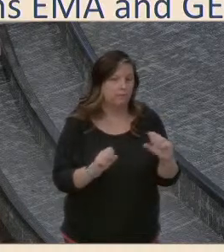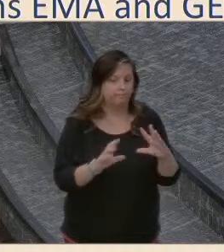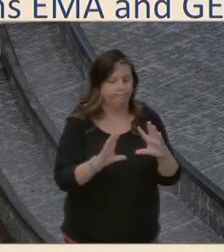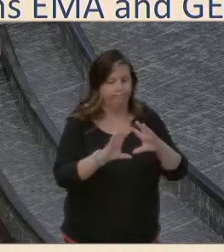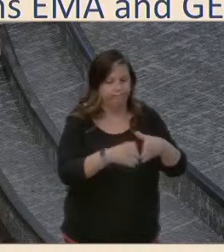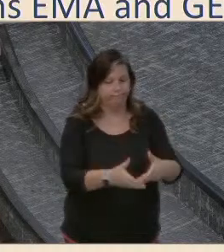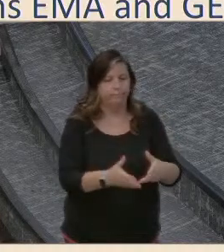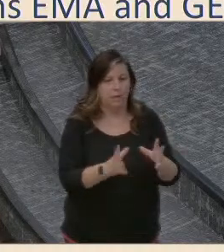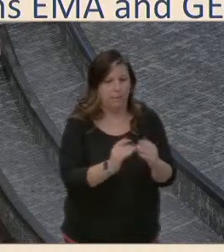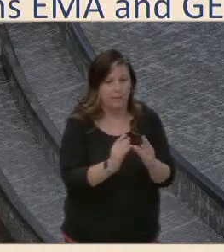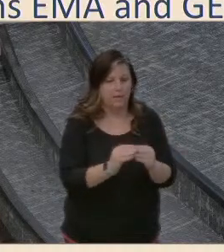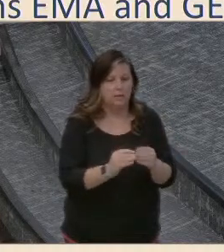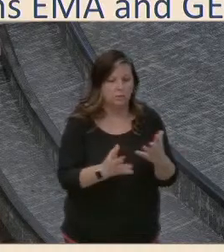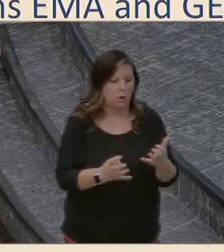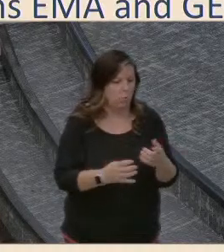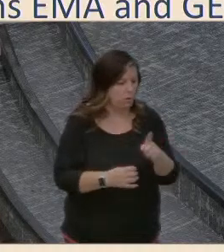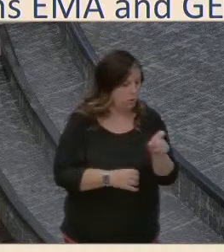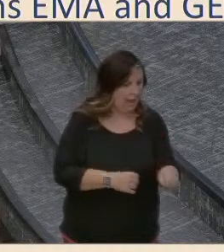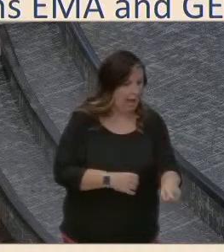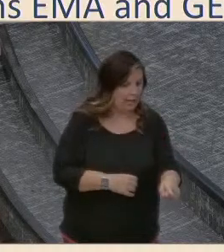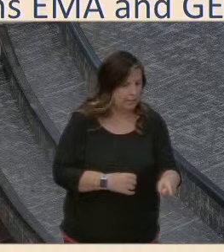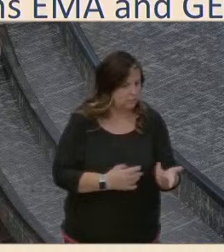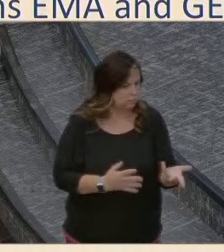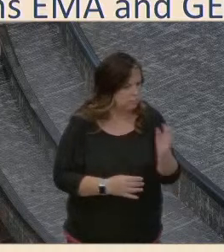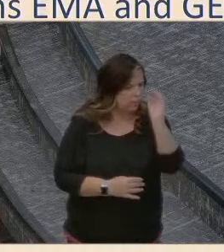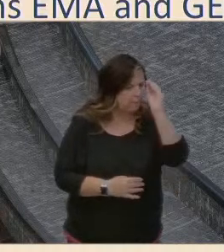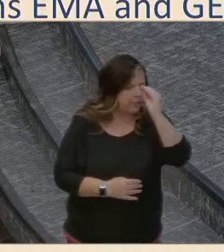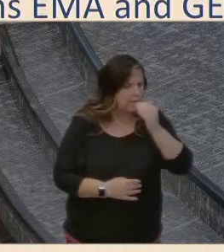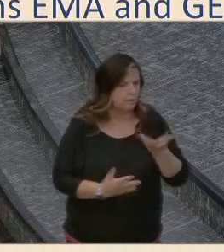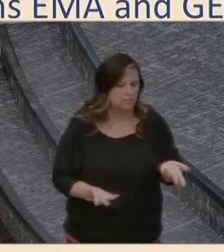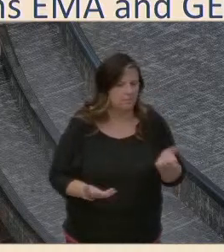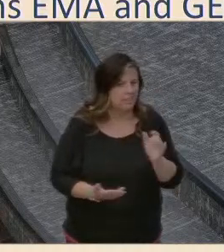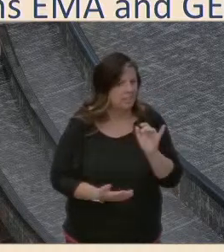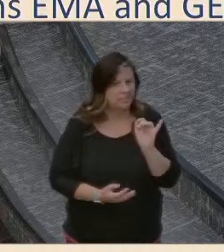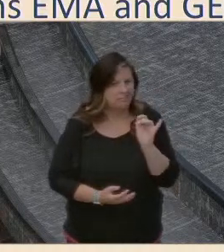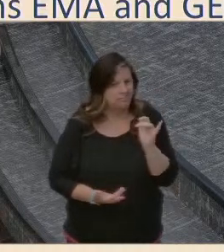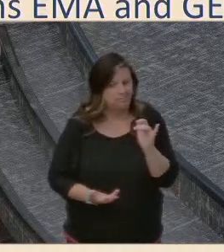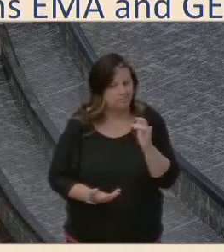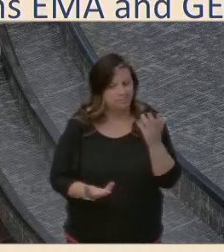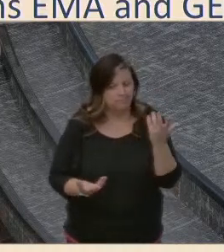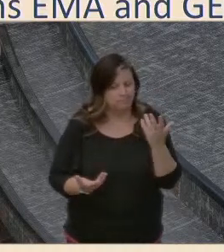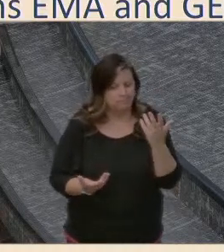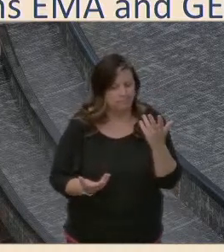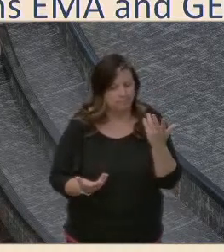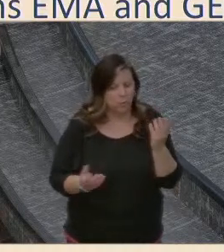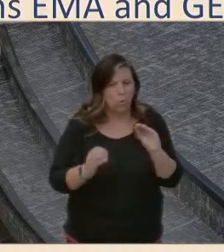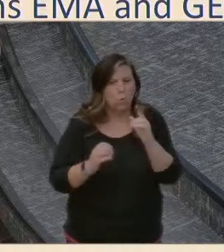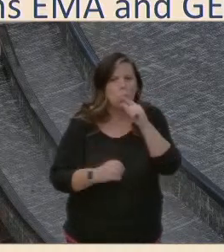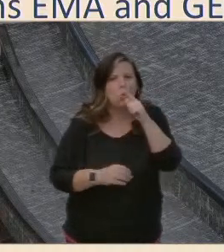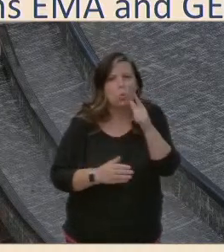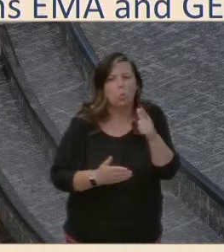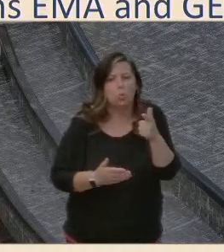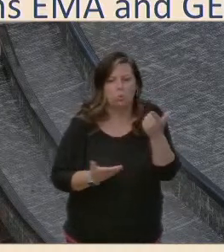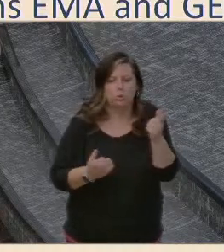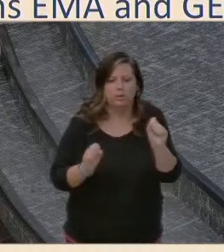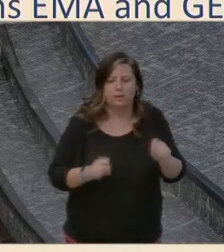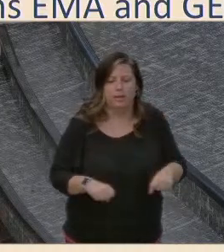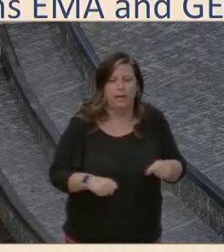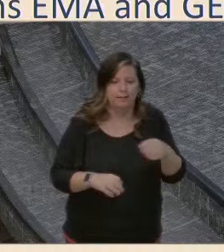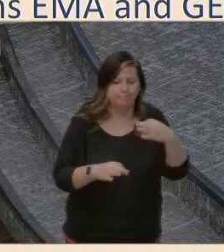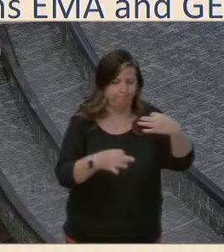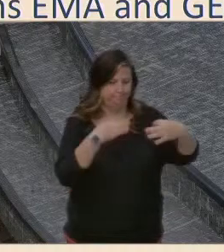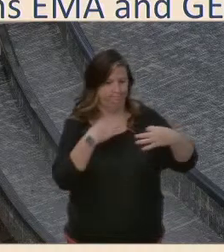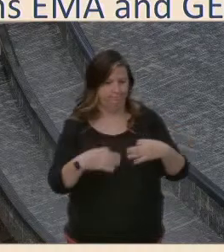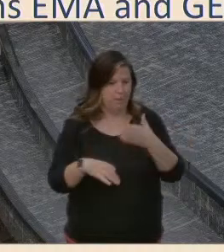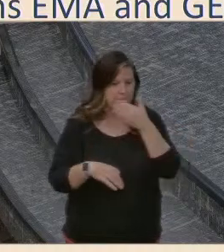in the schools. Who better to tell us what's going on in our buildings but the students? And so, so